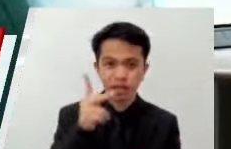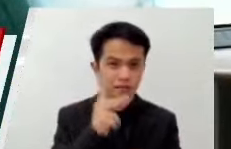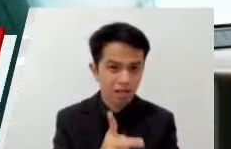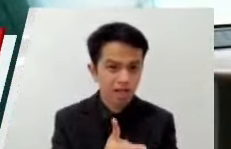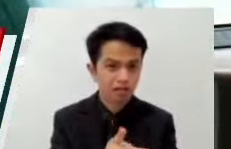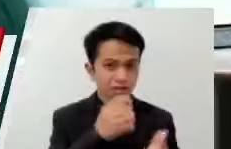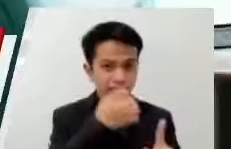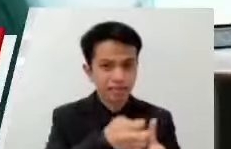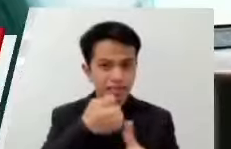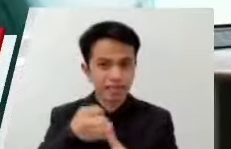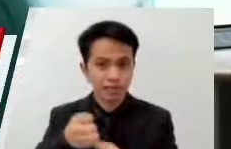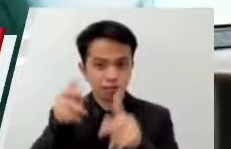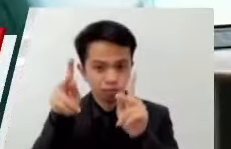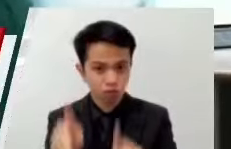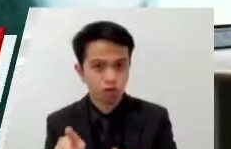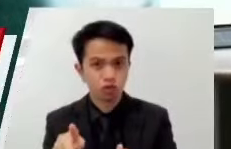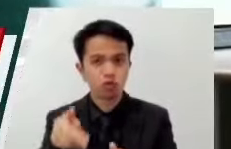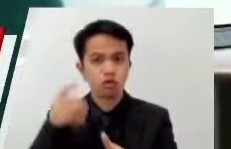person per day.